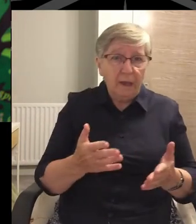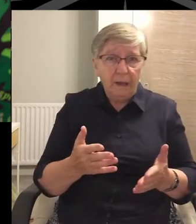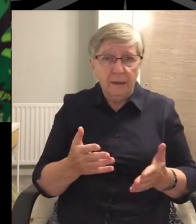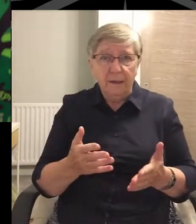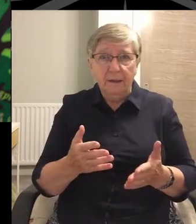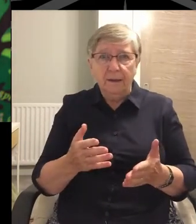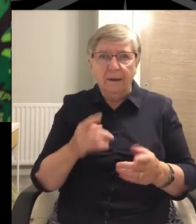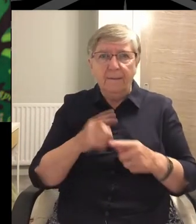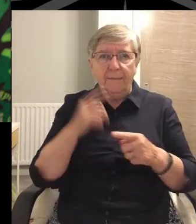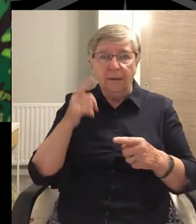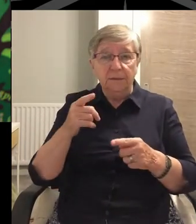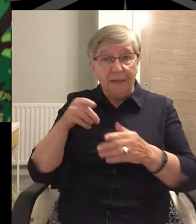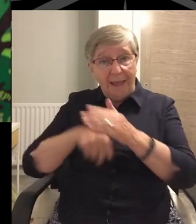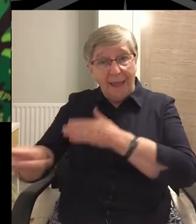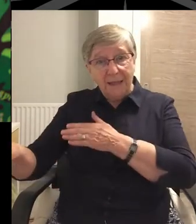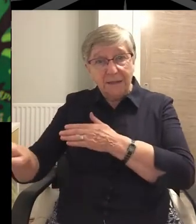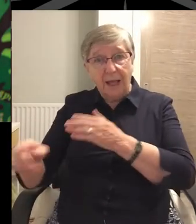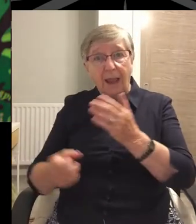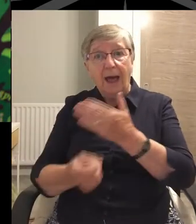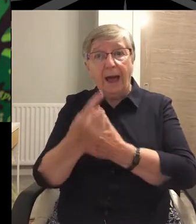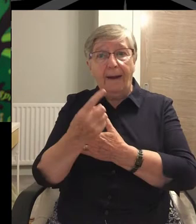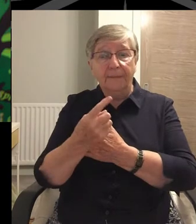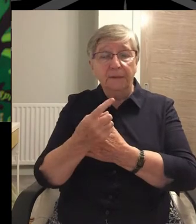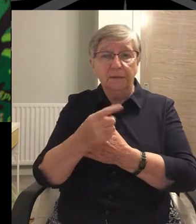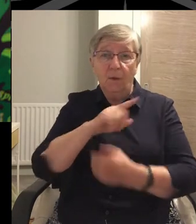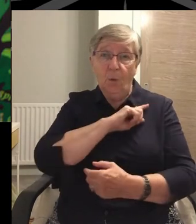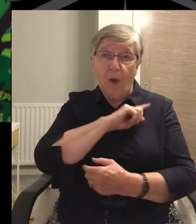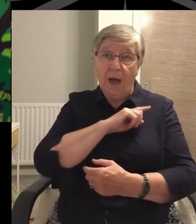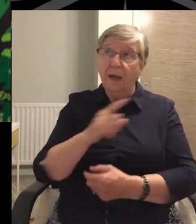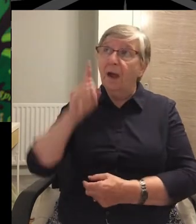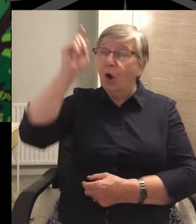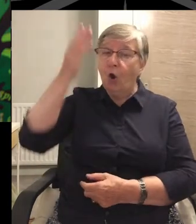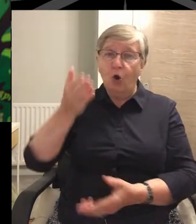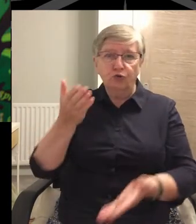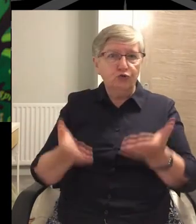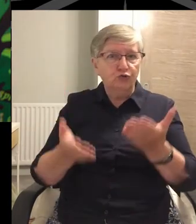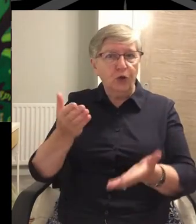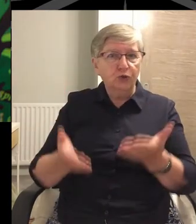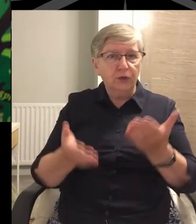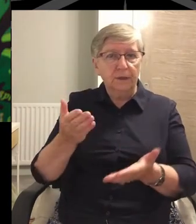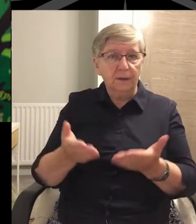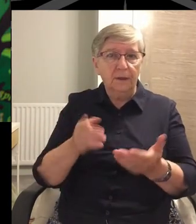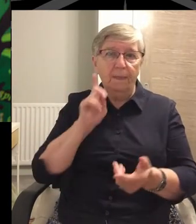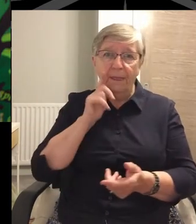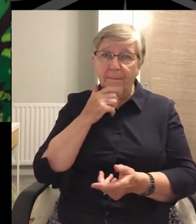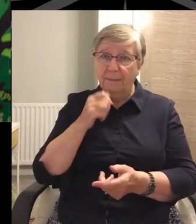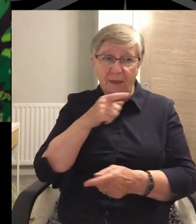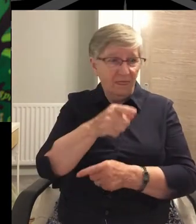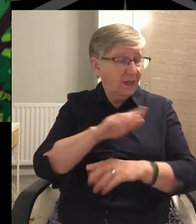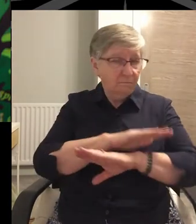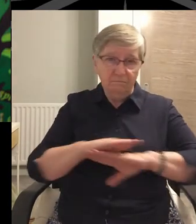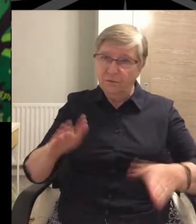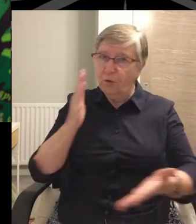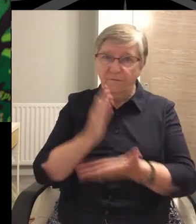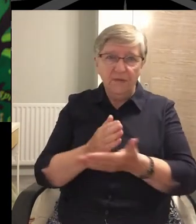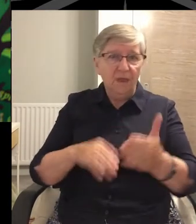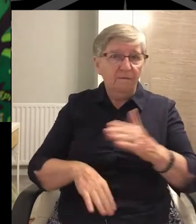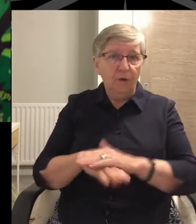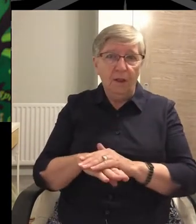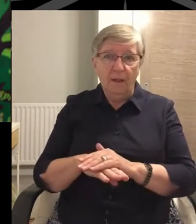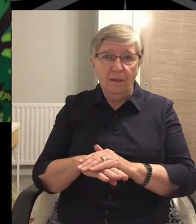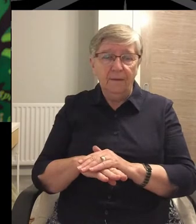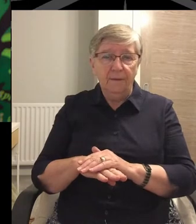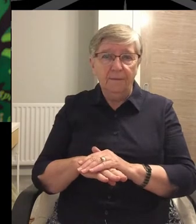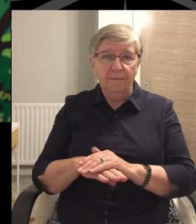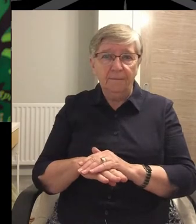managed to overcome God, but the exile had happened as God's judgment on his people for their faithlessness.